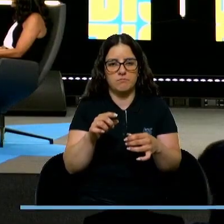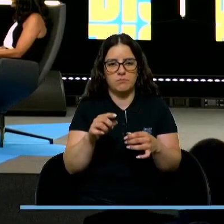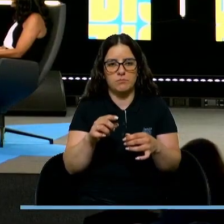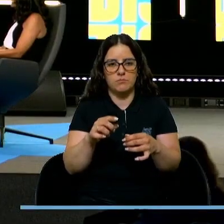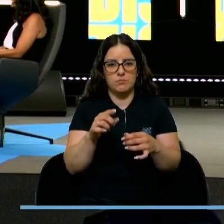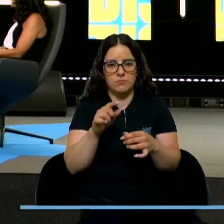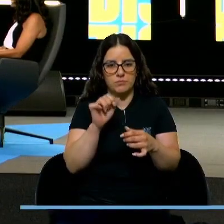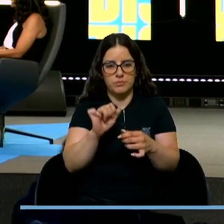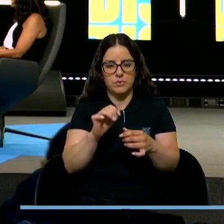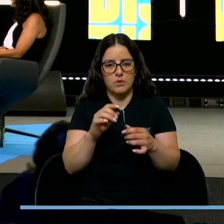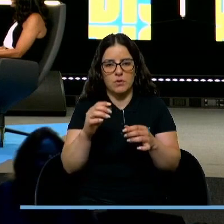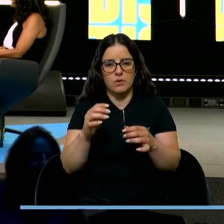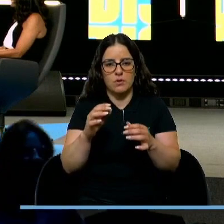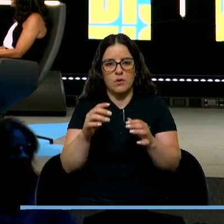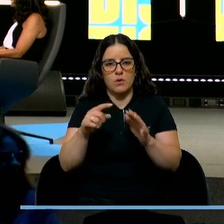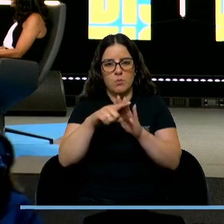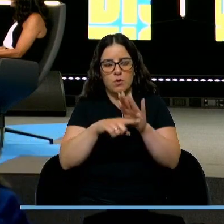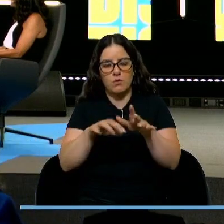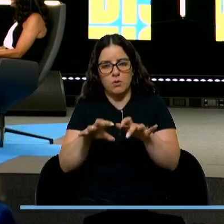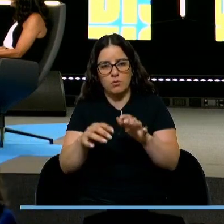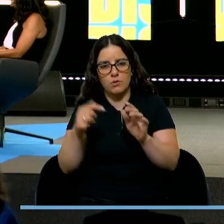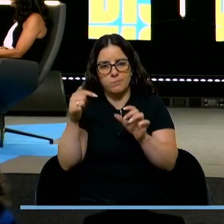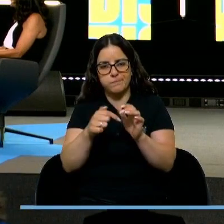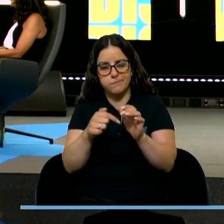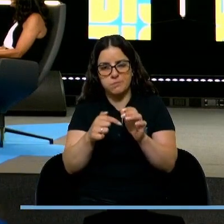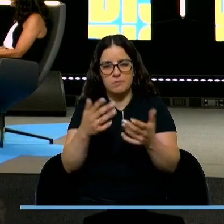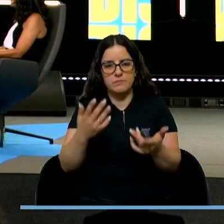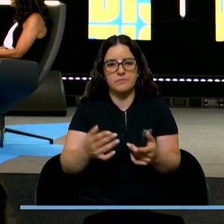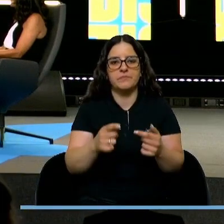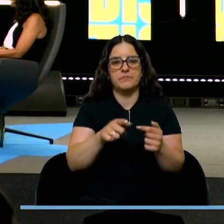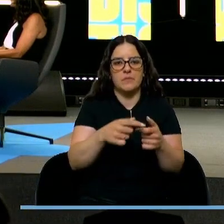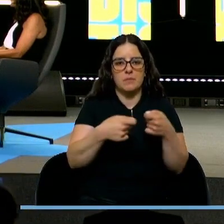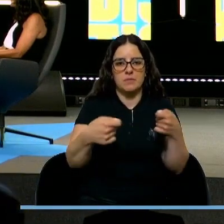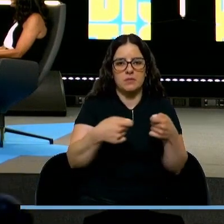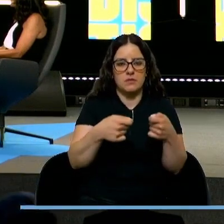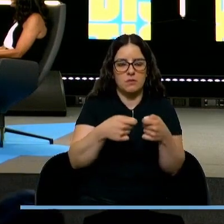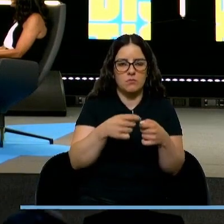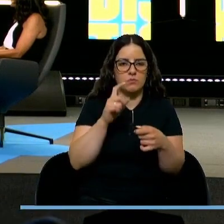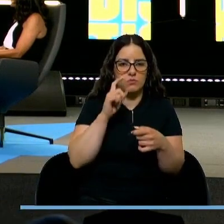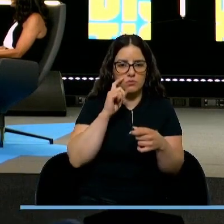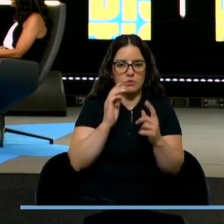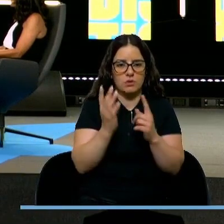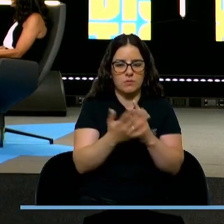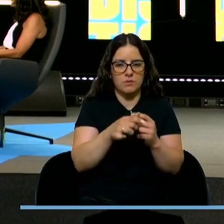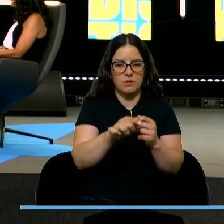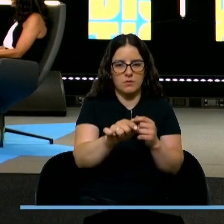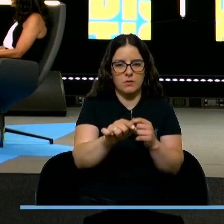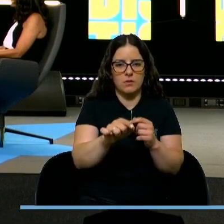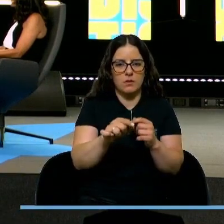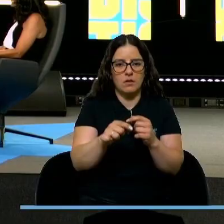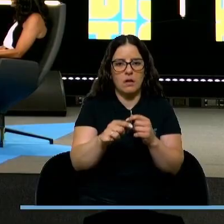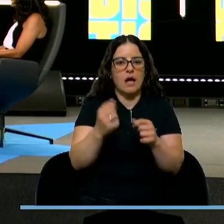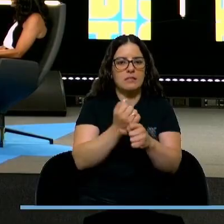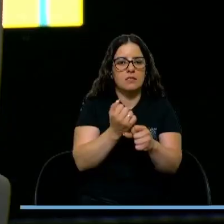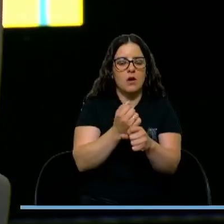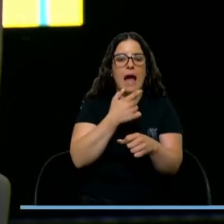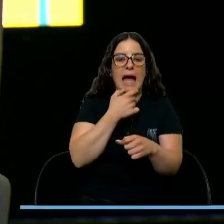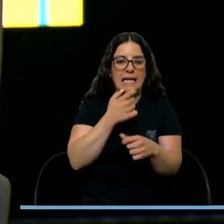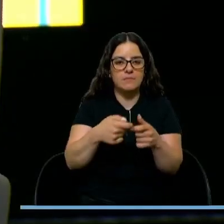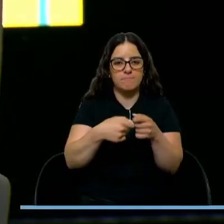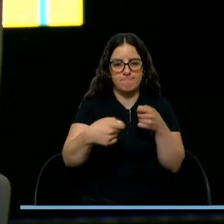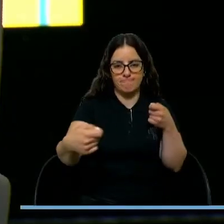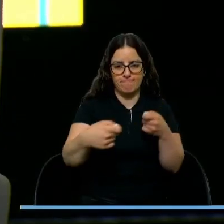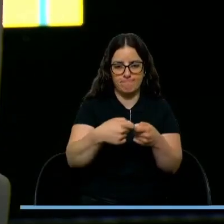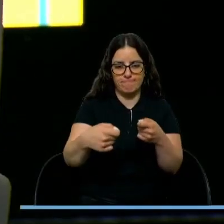coding practices. A lot has to do with a fourth factor, that is measuring sustainability. We're not able to act if we do